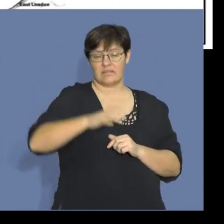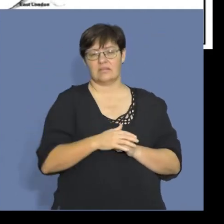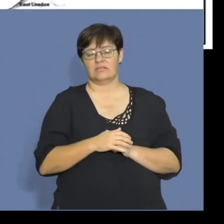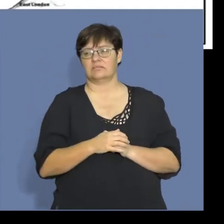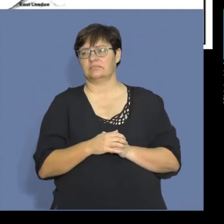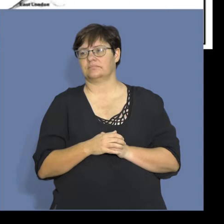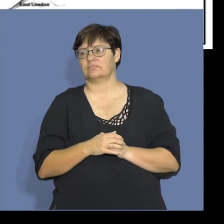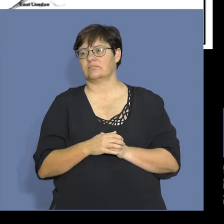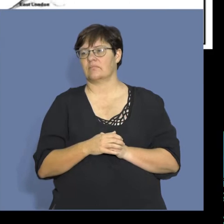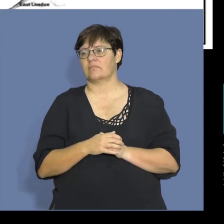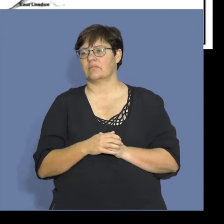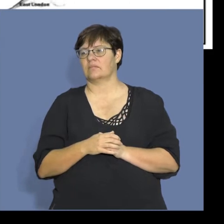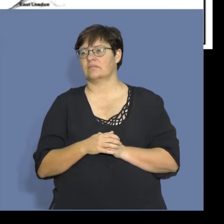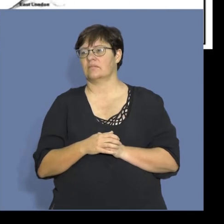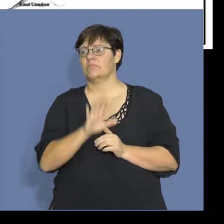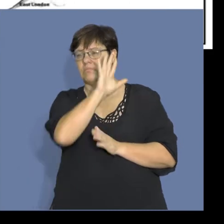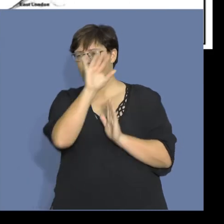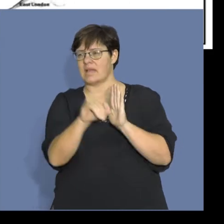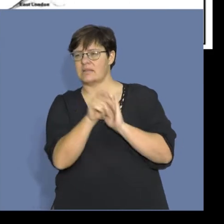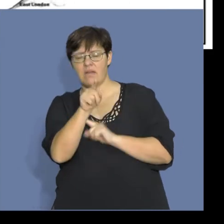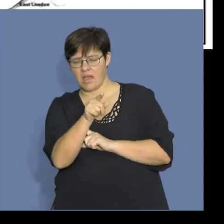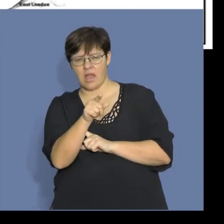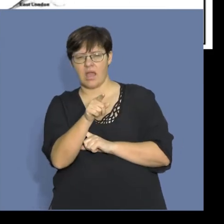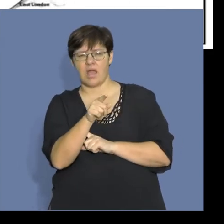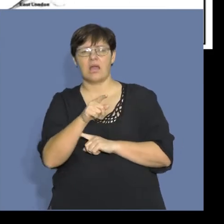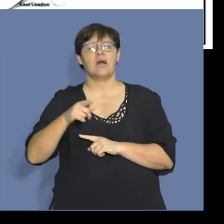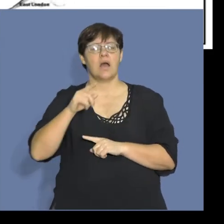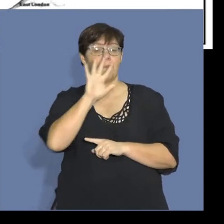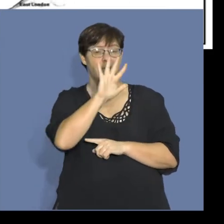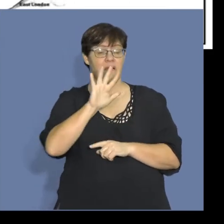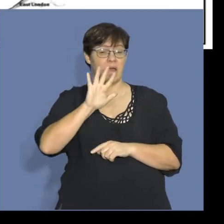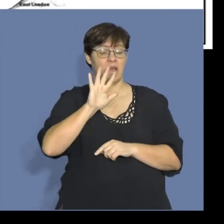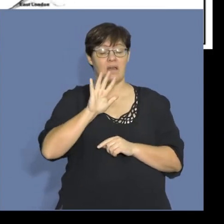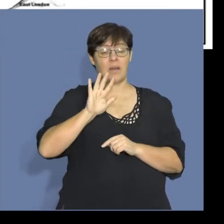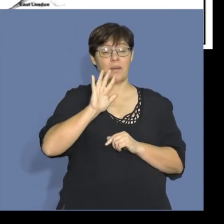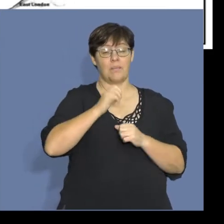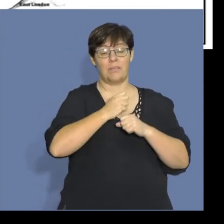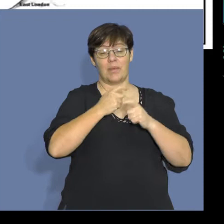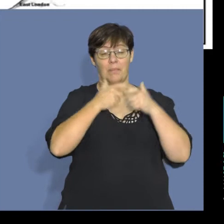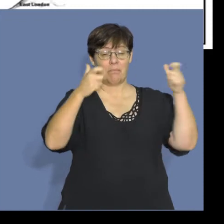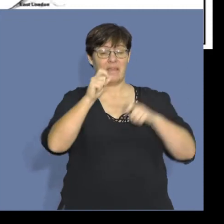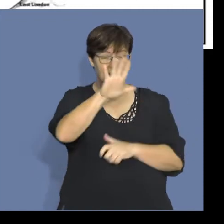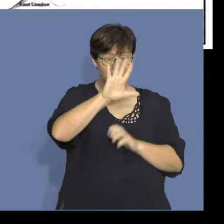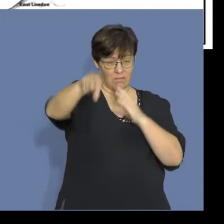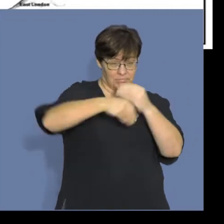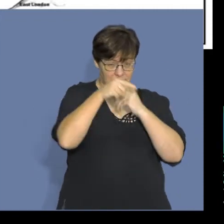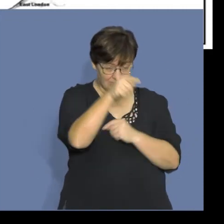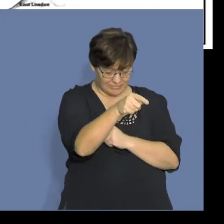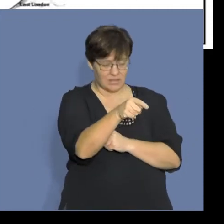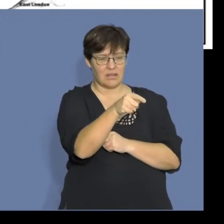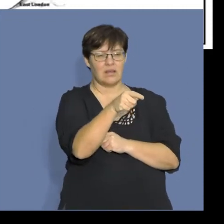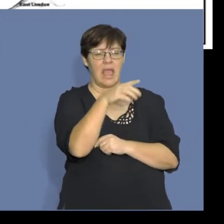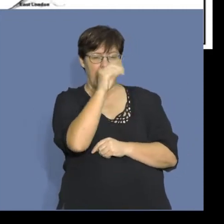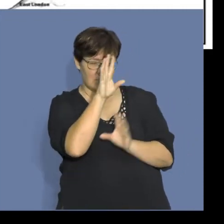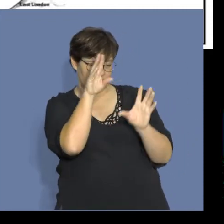up here, which we identify with the big game that we see, which is unique to that habitat.